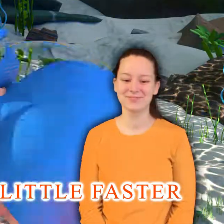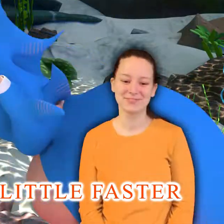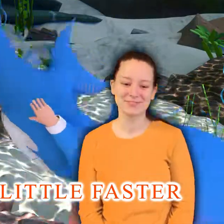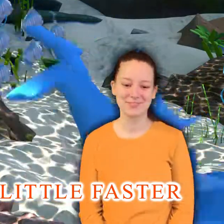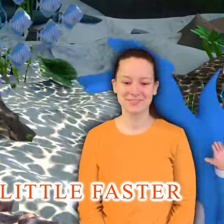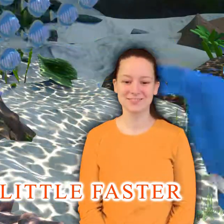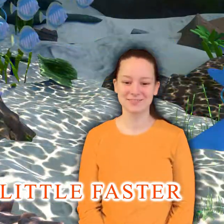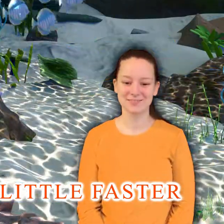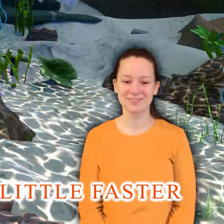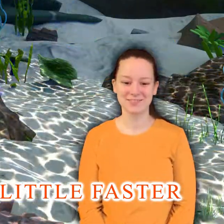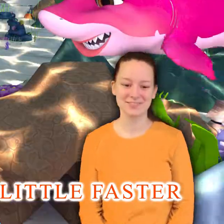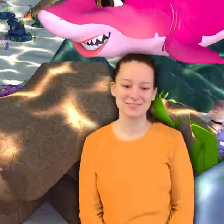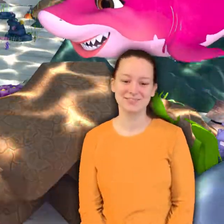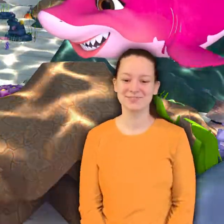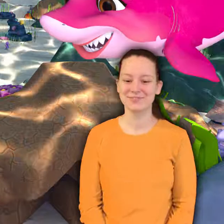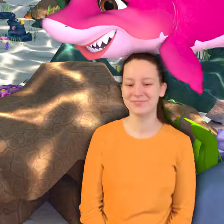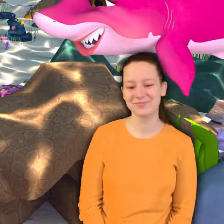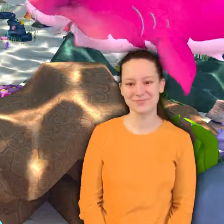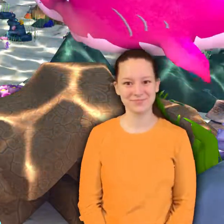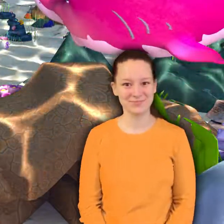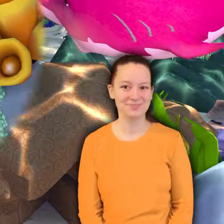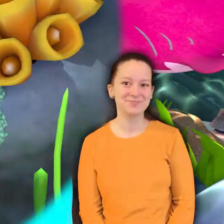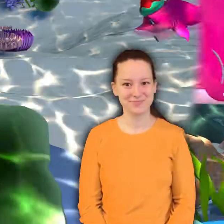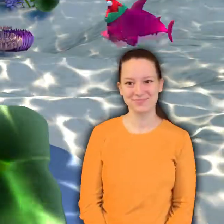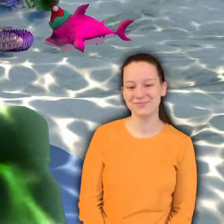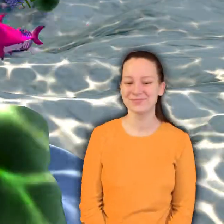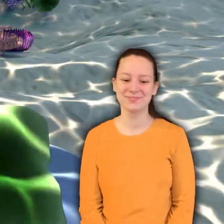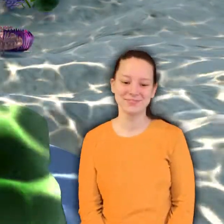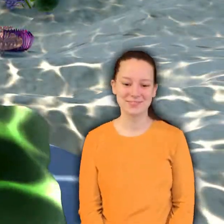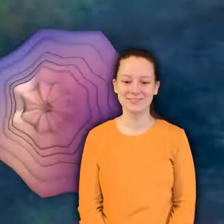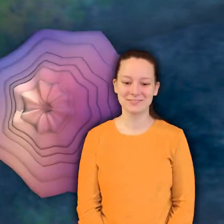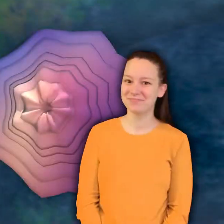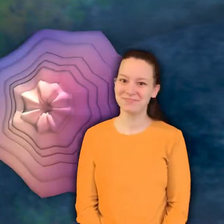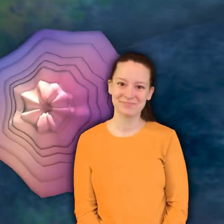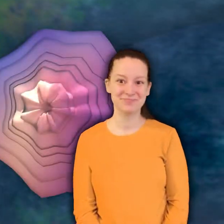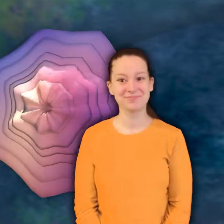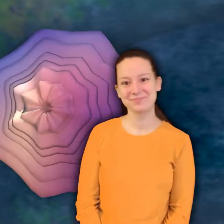This time, we're going to go a little faster. Are you ready?